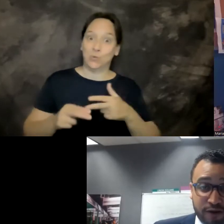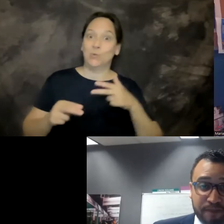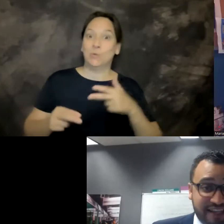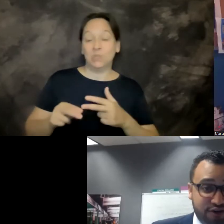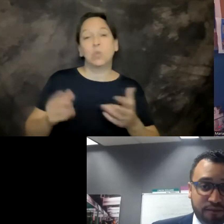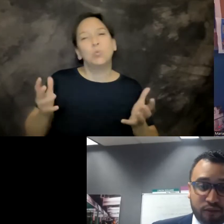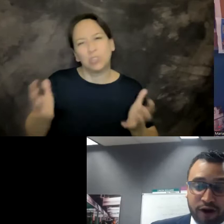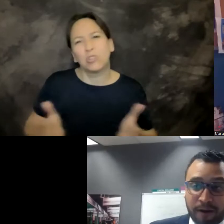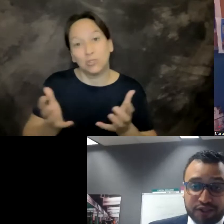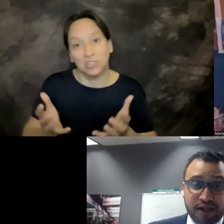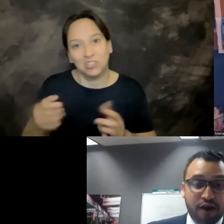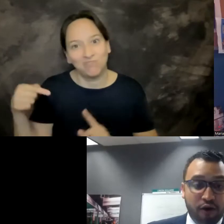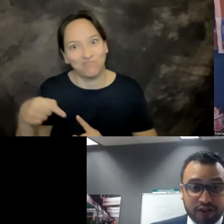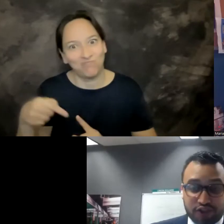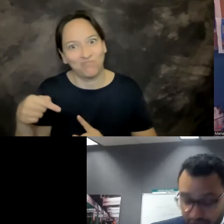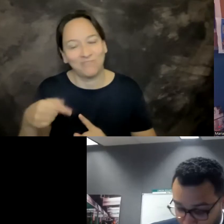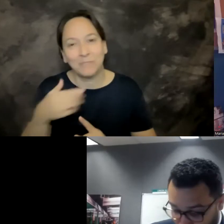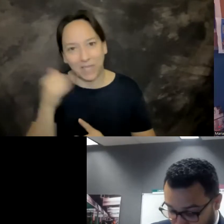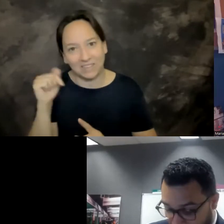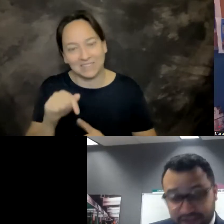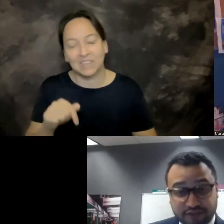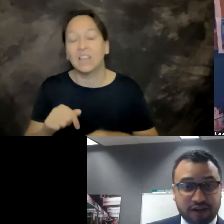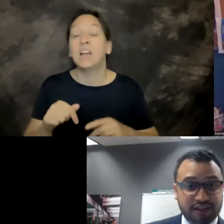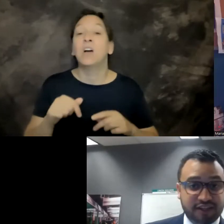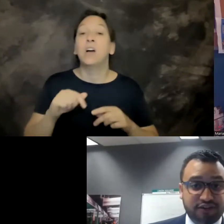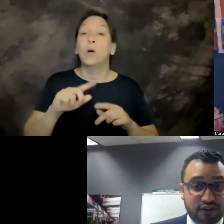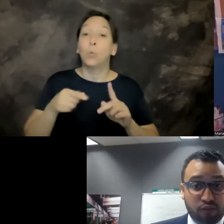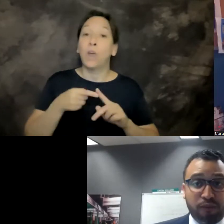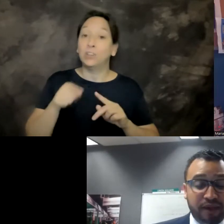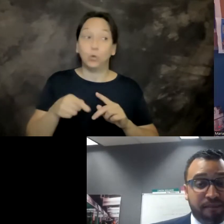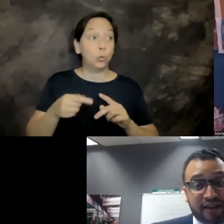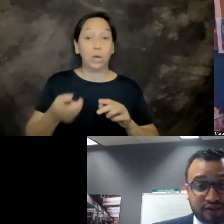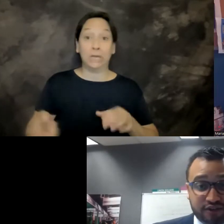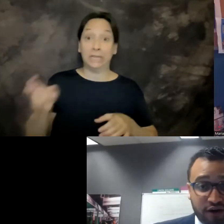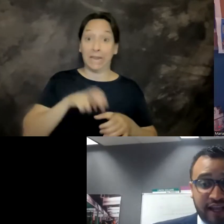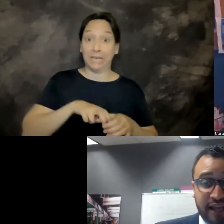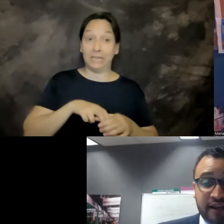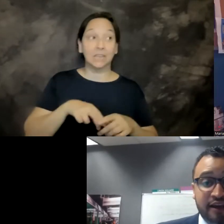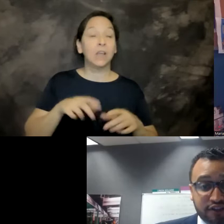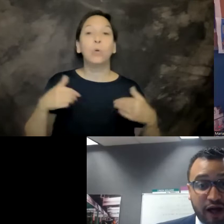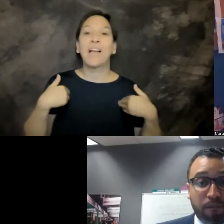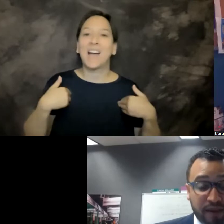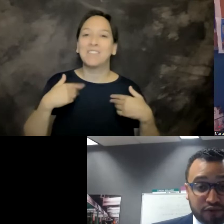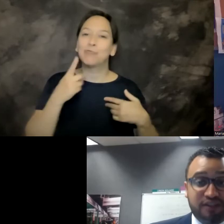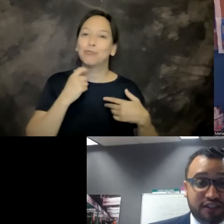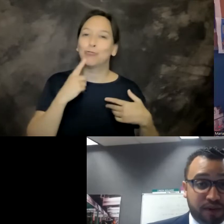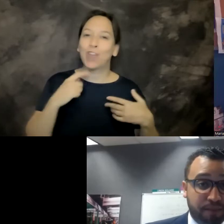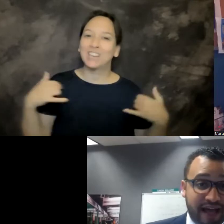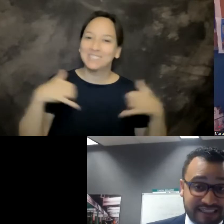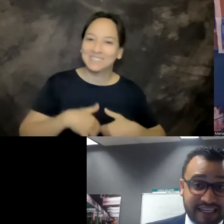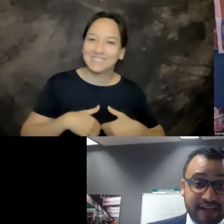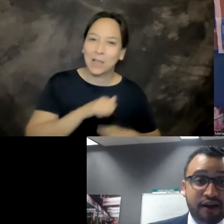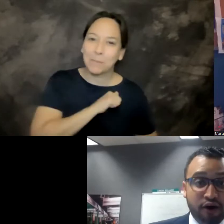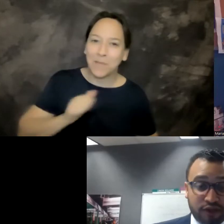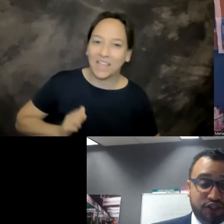commuter rail as their number one option. Once you access one of these stations, there will be ambassadors on hand to help people, to assist people